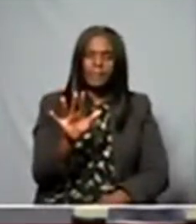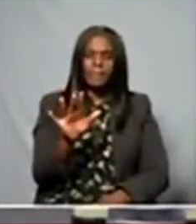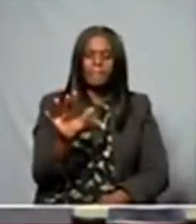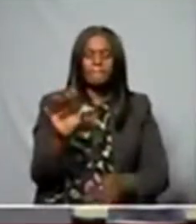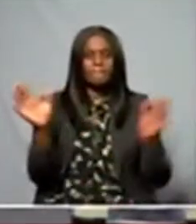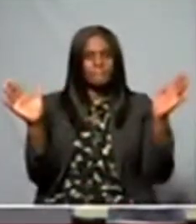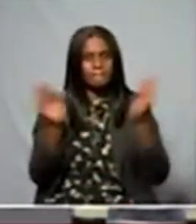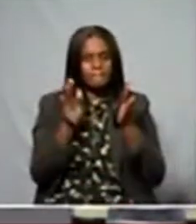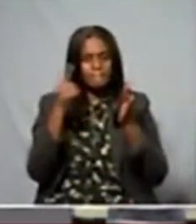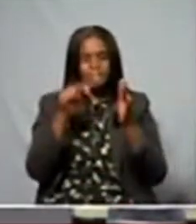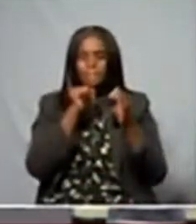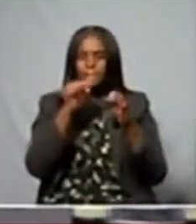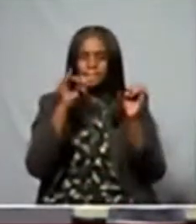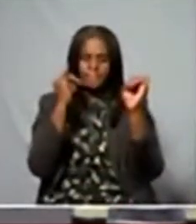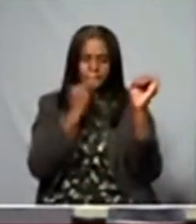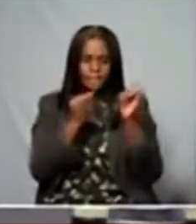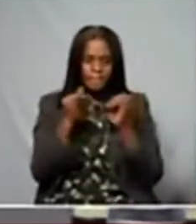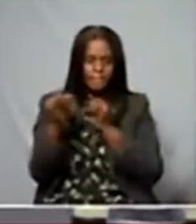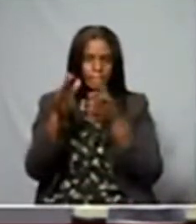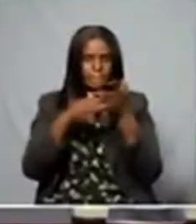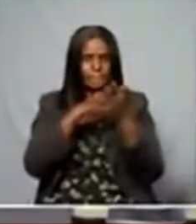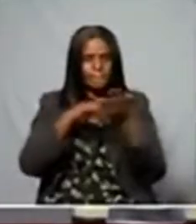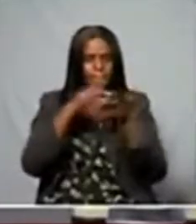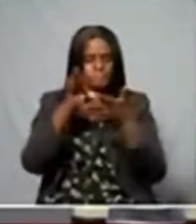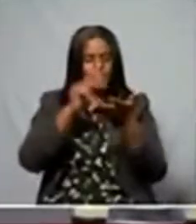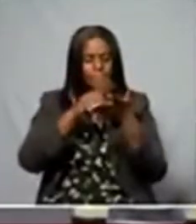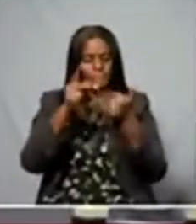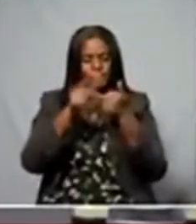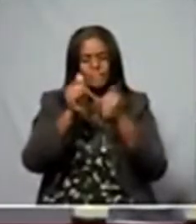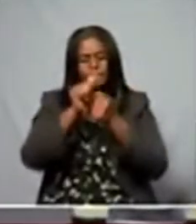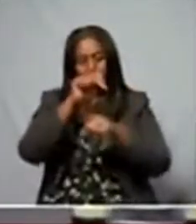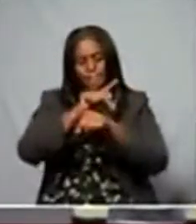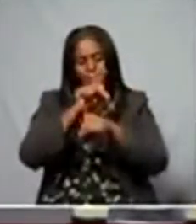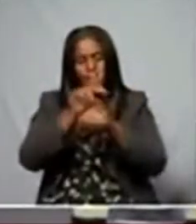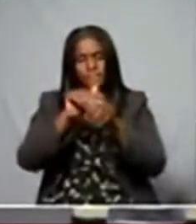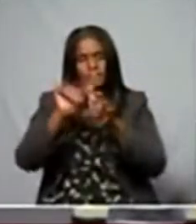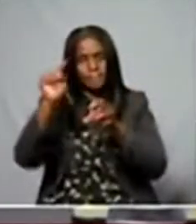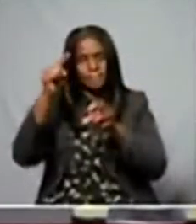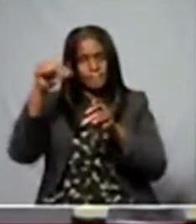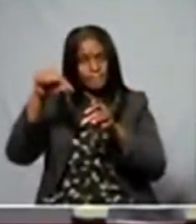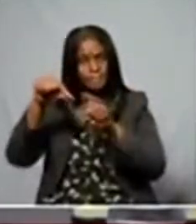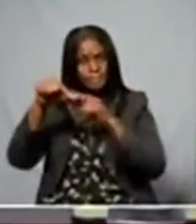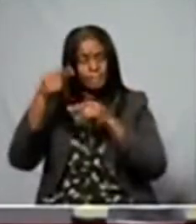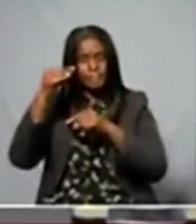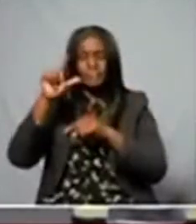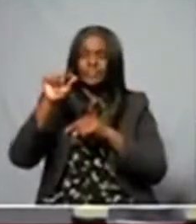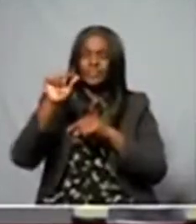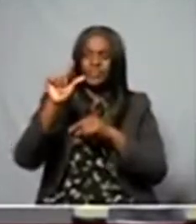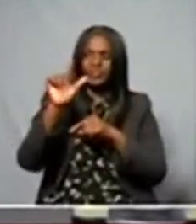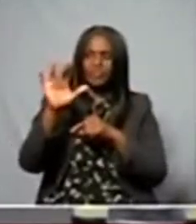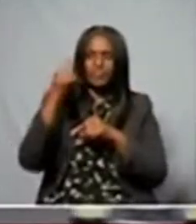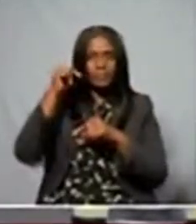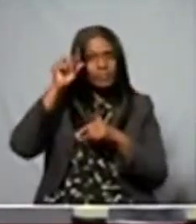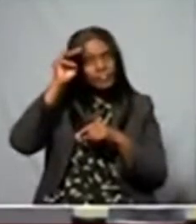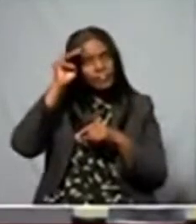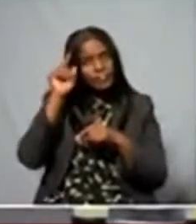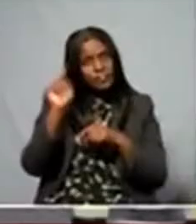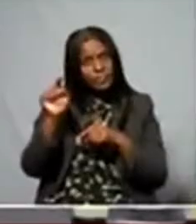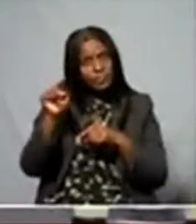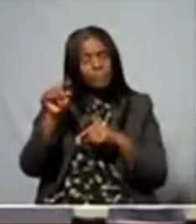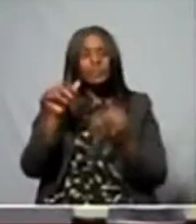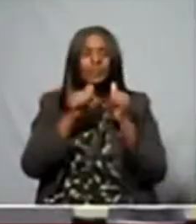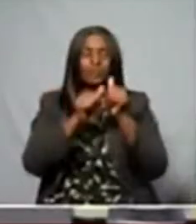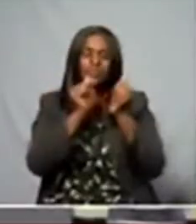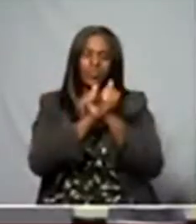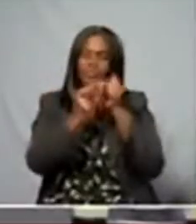Summary of an implementation schedule of programs and projects in the first quarter of 2025 for the ministry, in line